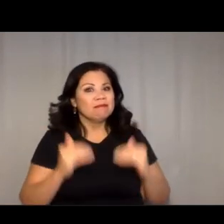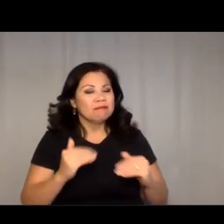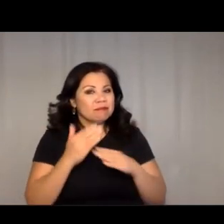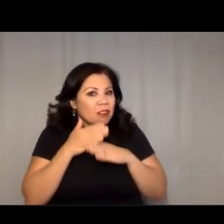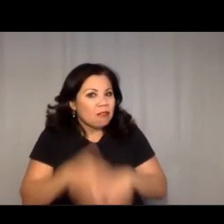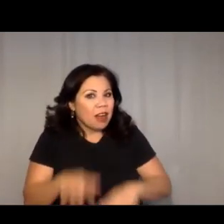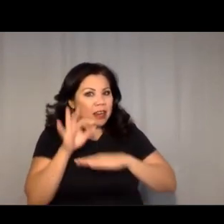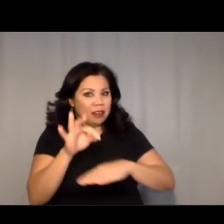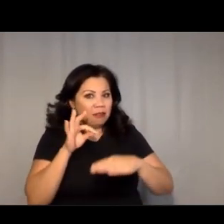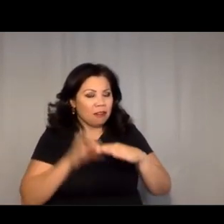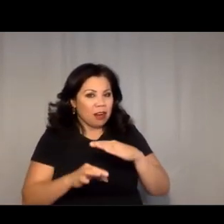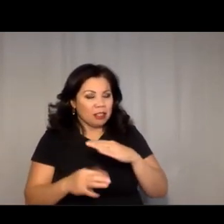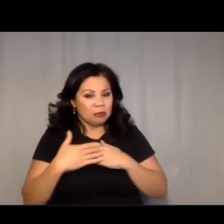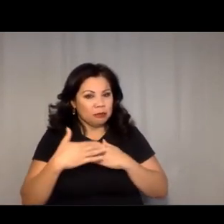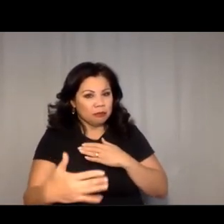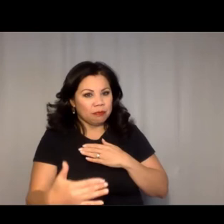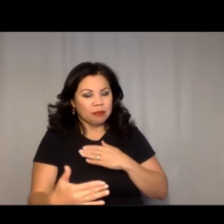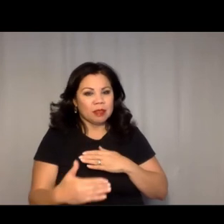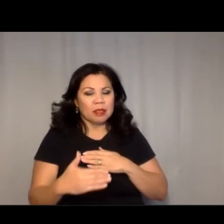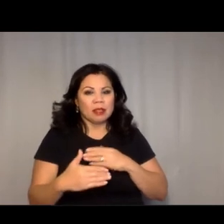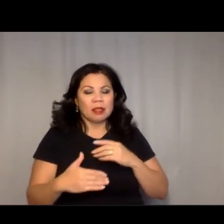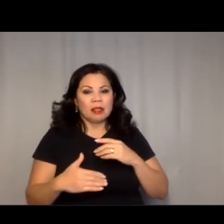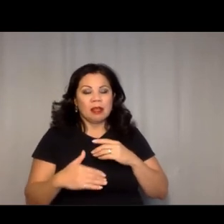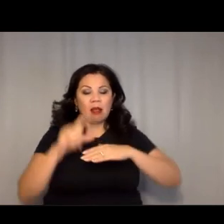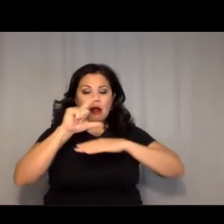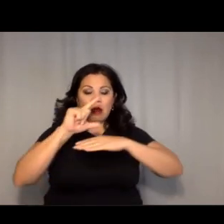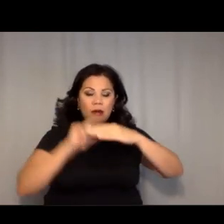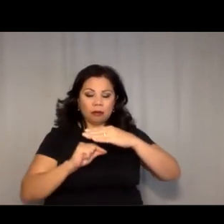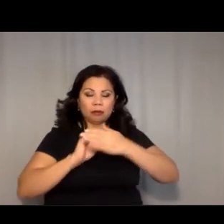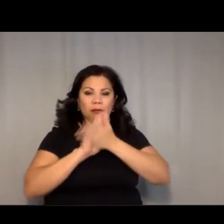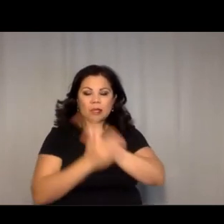then move on to improper fractions to mixed numbers.